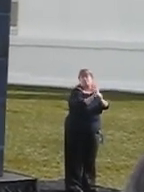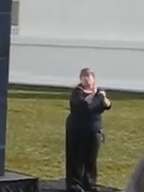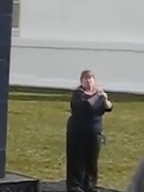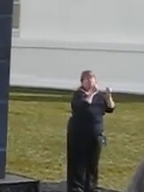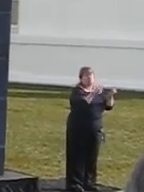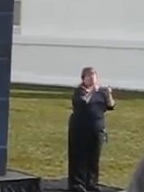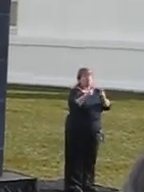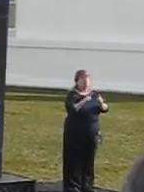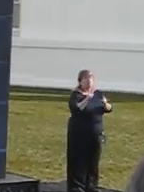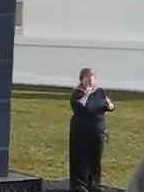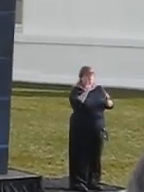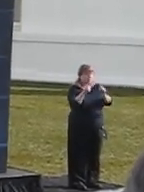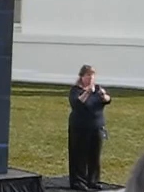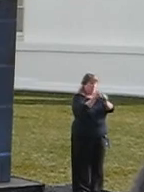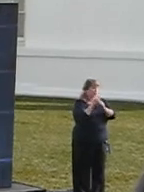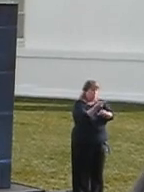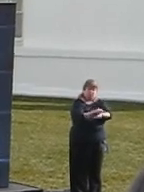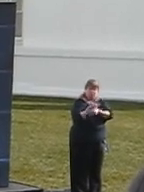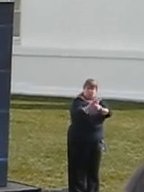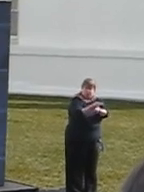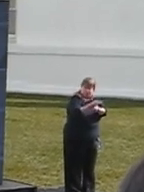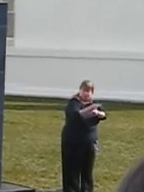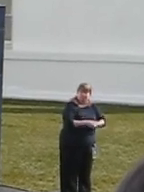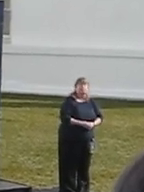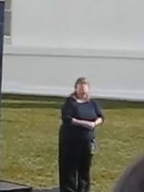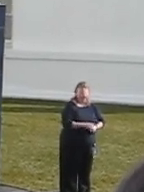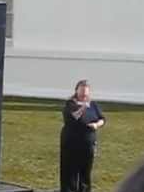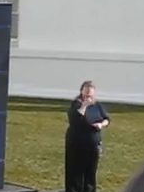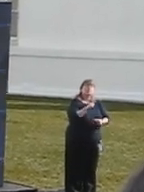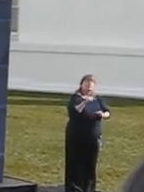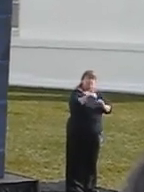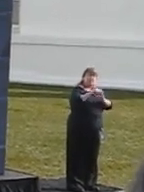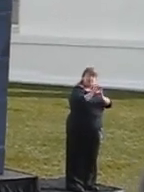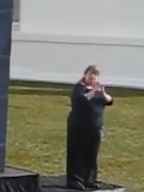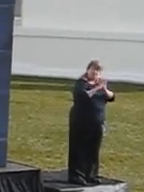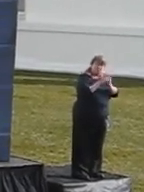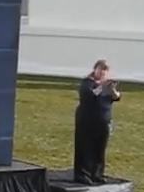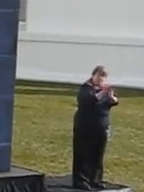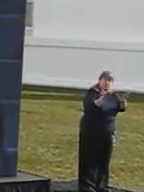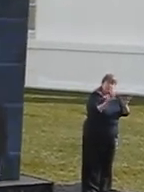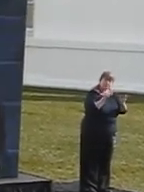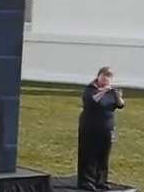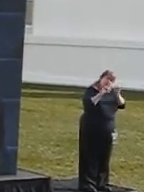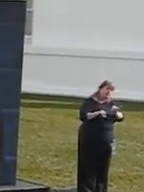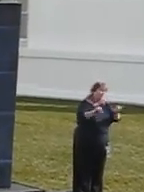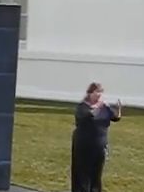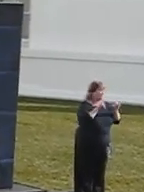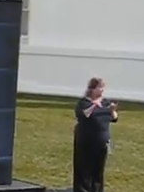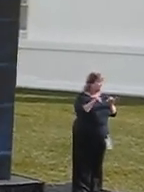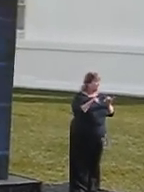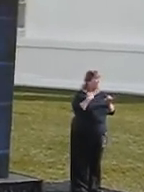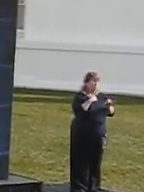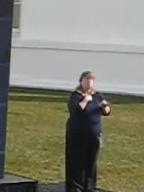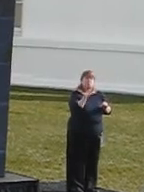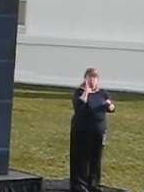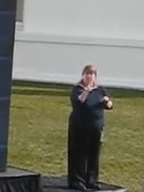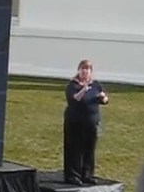being done by caring people. As a Commonwealth, we must do the same, and we